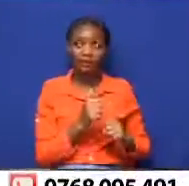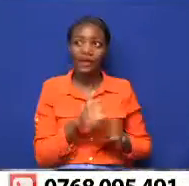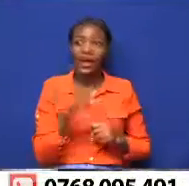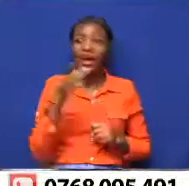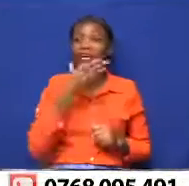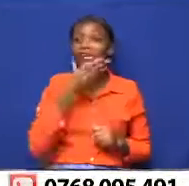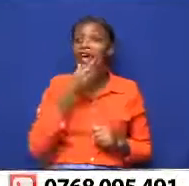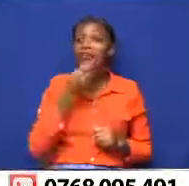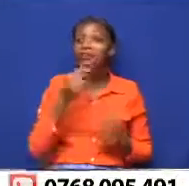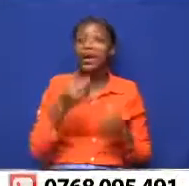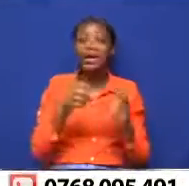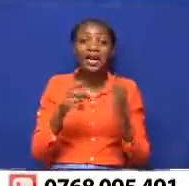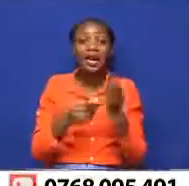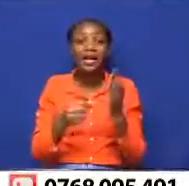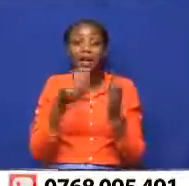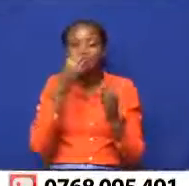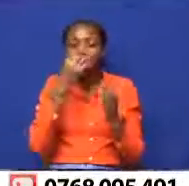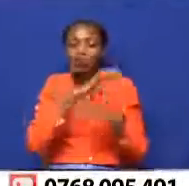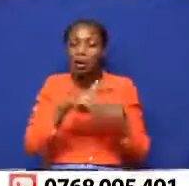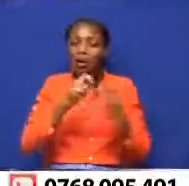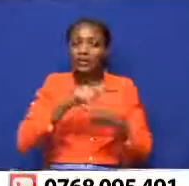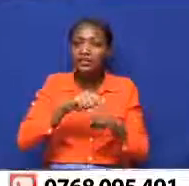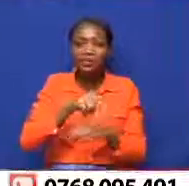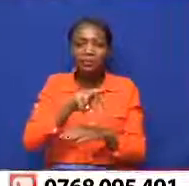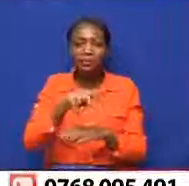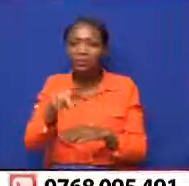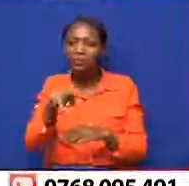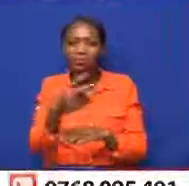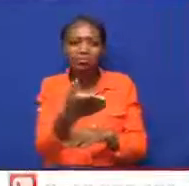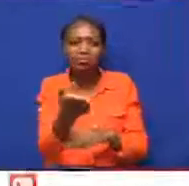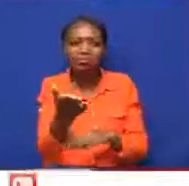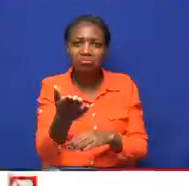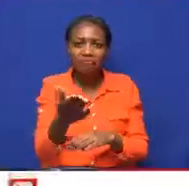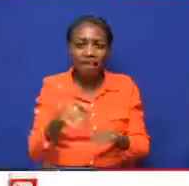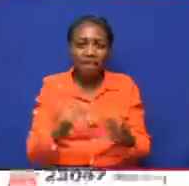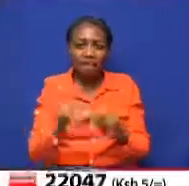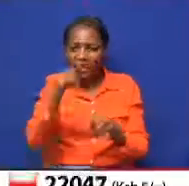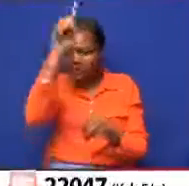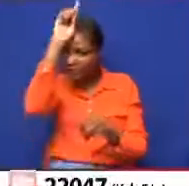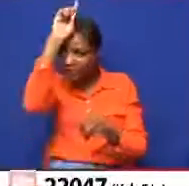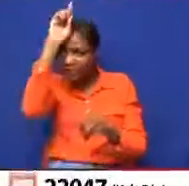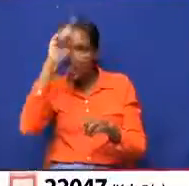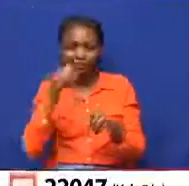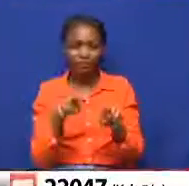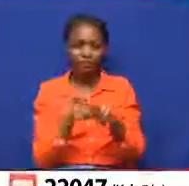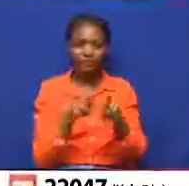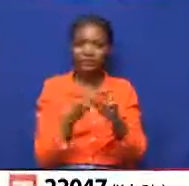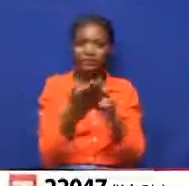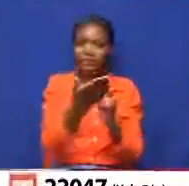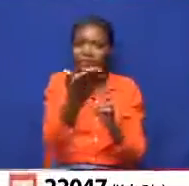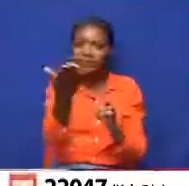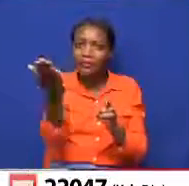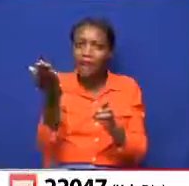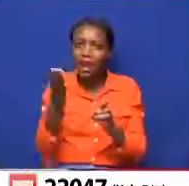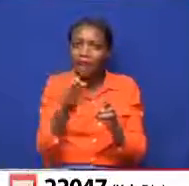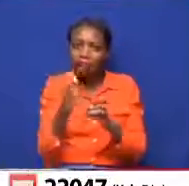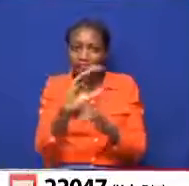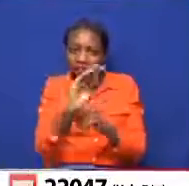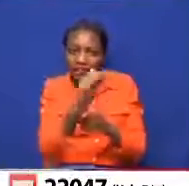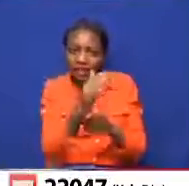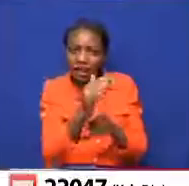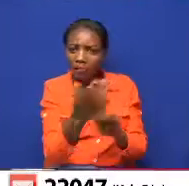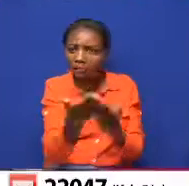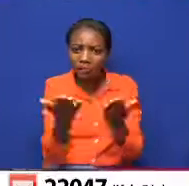anaitwa Ruto, unajua kila weekend anatangatanga kila pahali. Kijijini, hata na huko kwenye vichochoro,